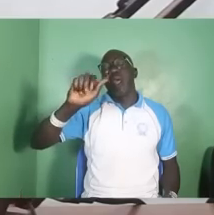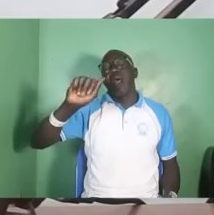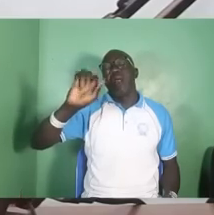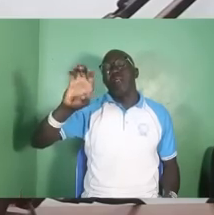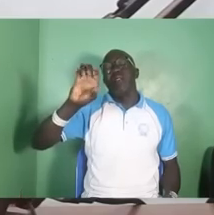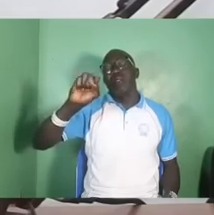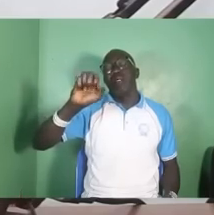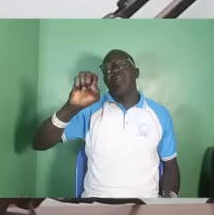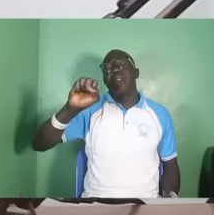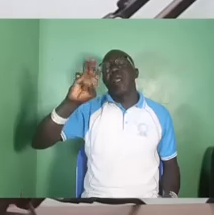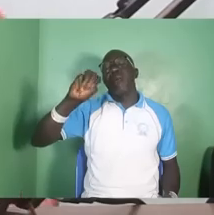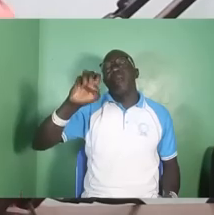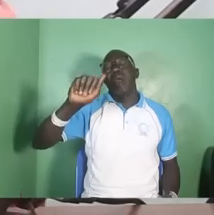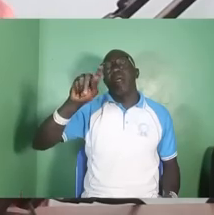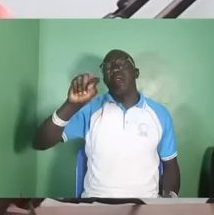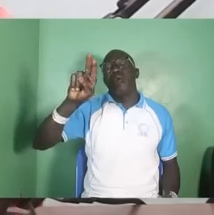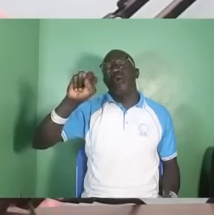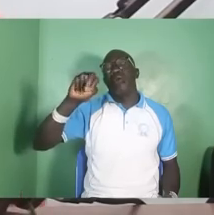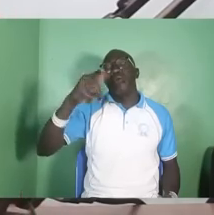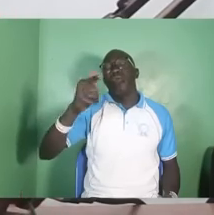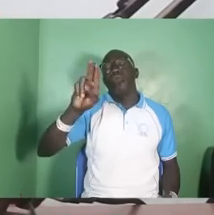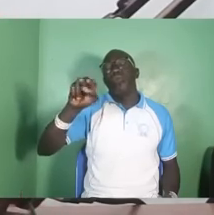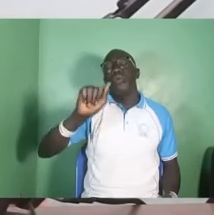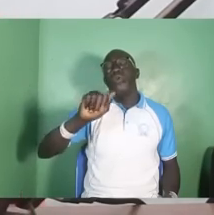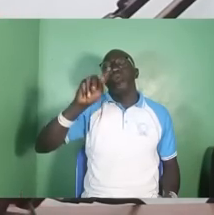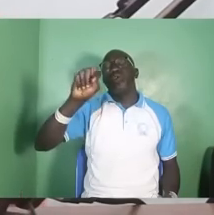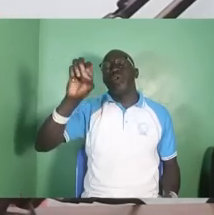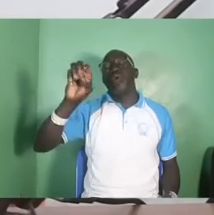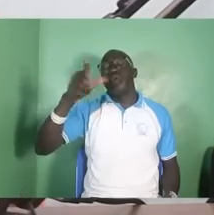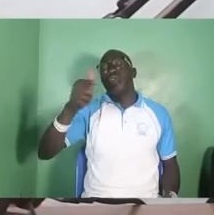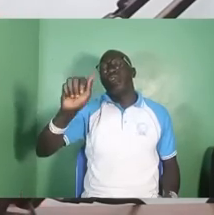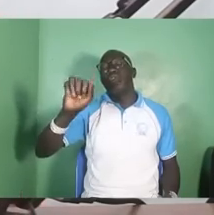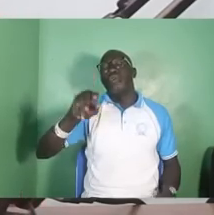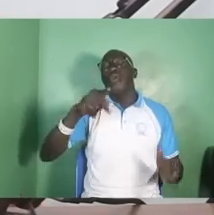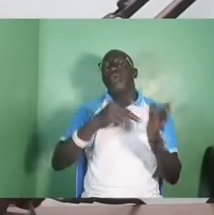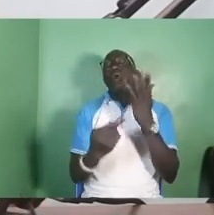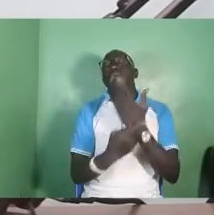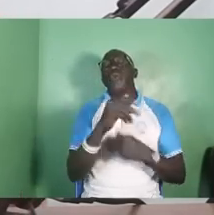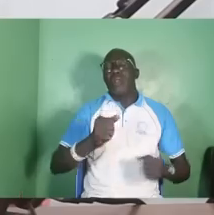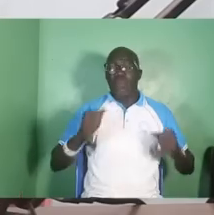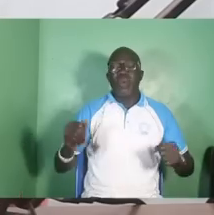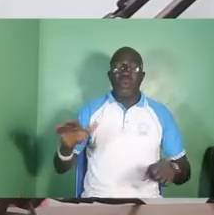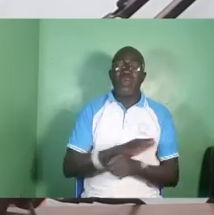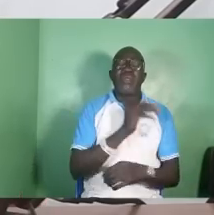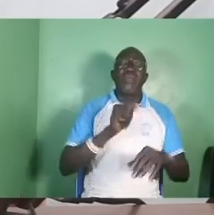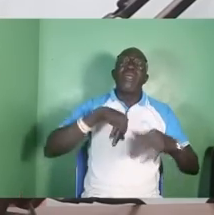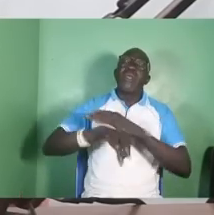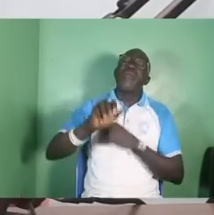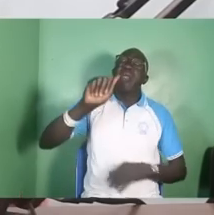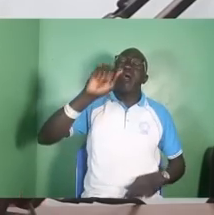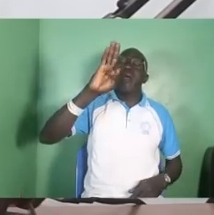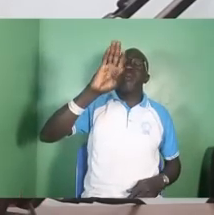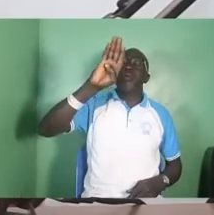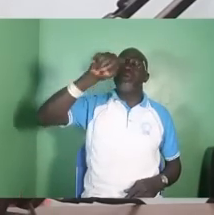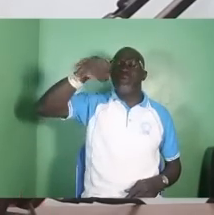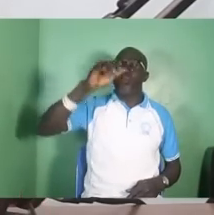ases motogu motogu togo program ne o ma ni agbara in fact o ba wa labuja in fact we are in abuja